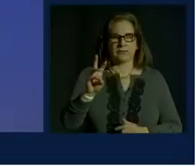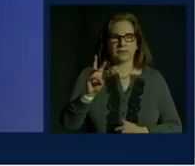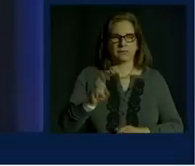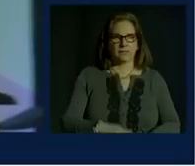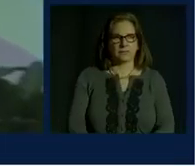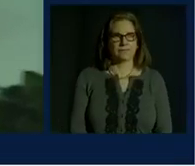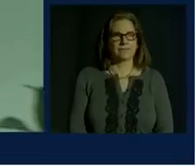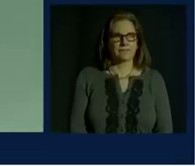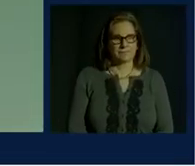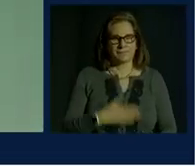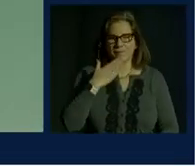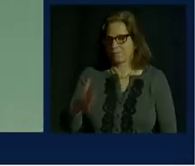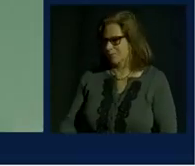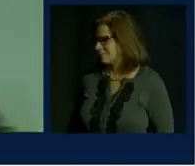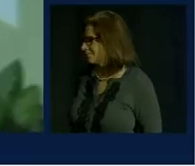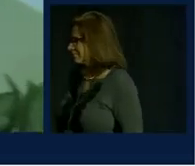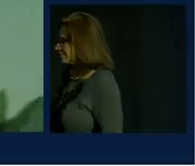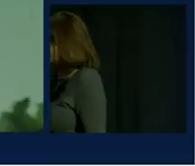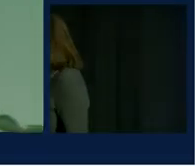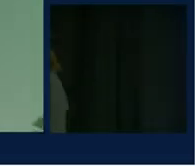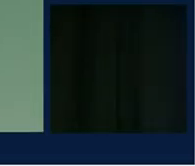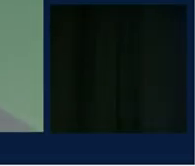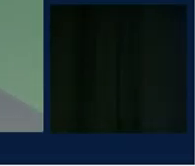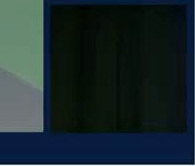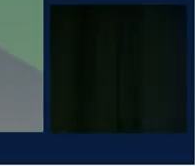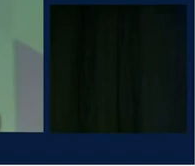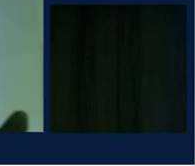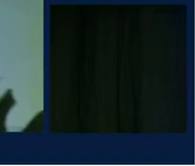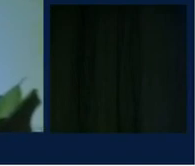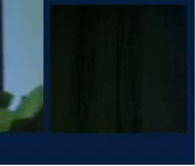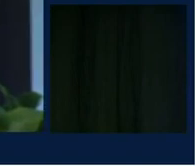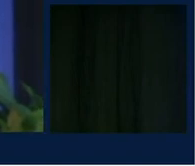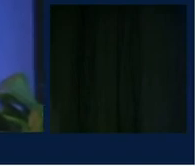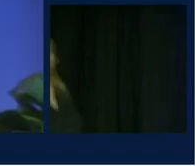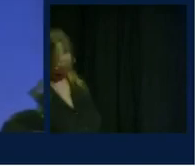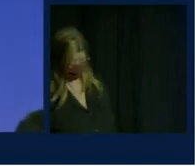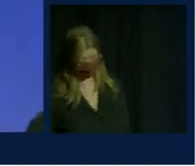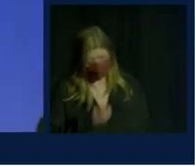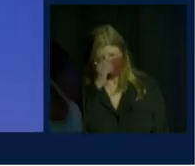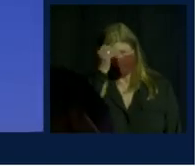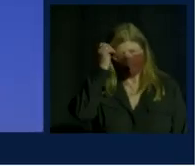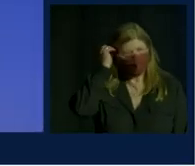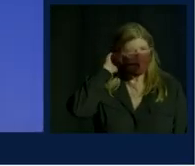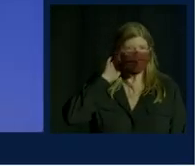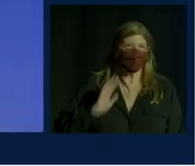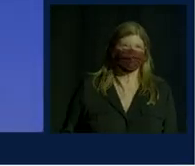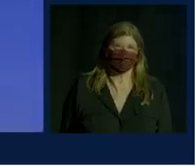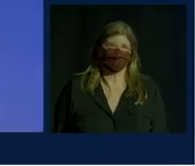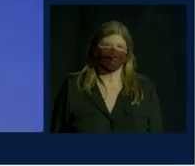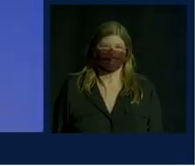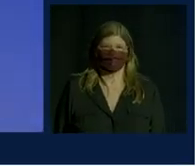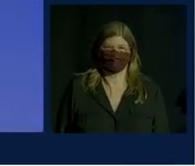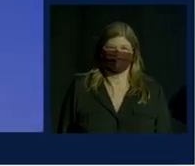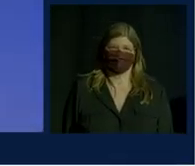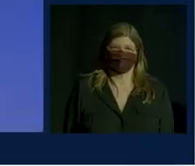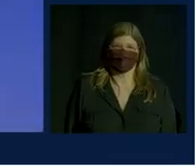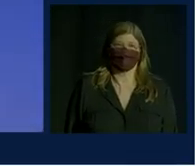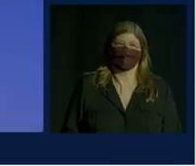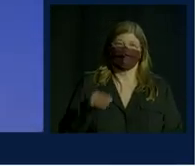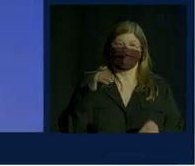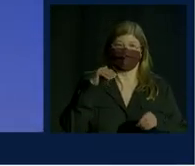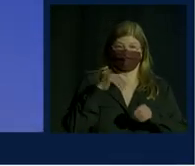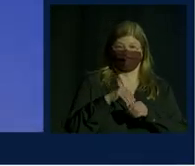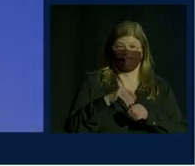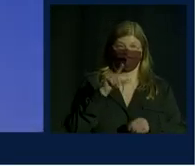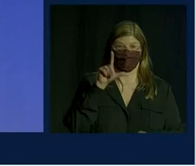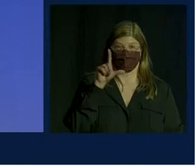Director Trueblood. In 2019, Mayor Bowser announced we're establishing a new homeowner program with Landed, a financial